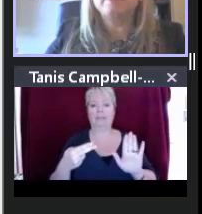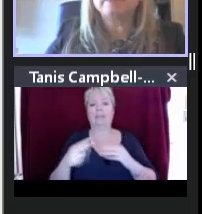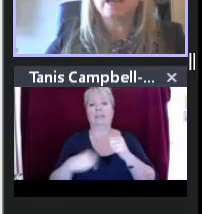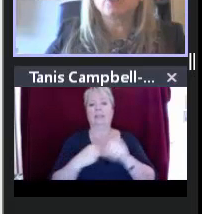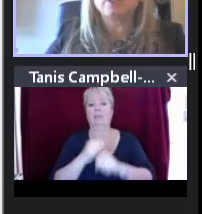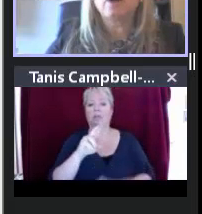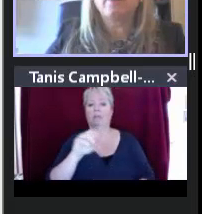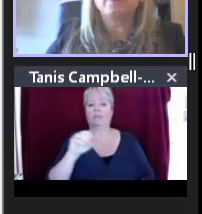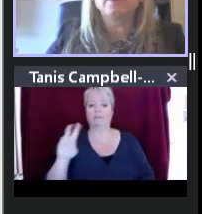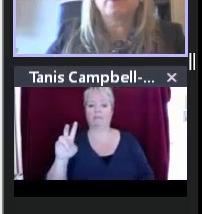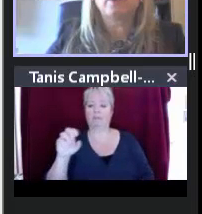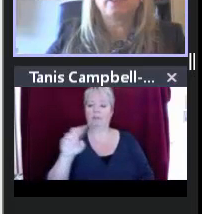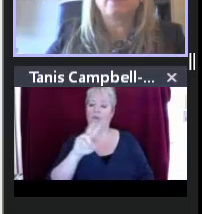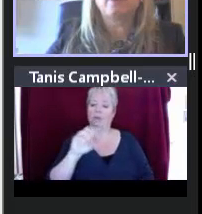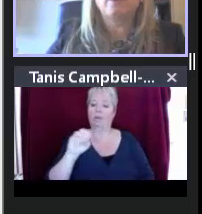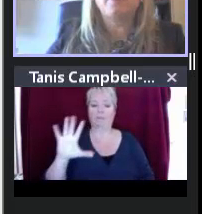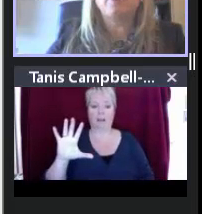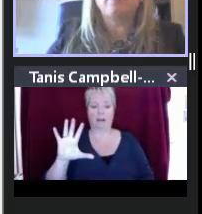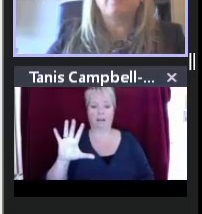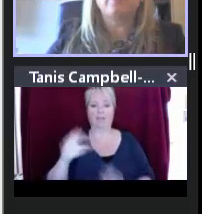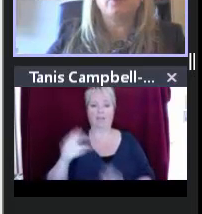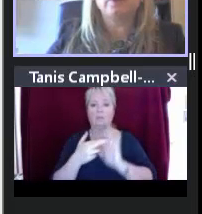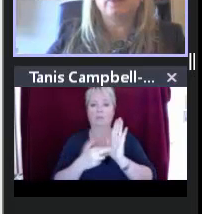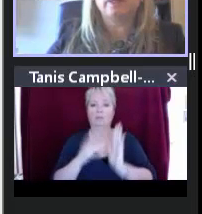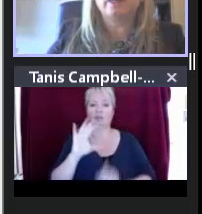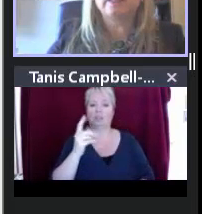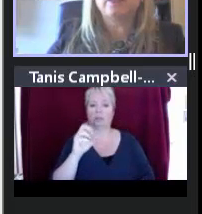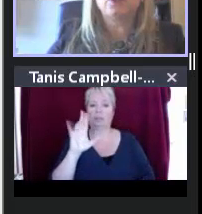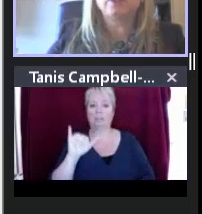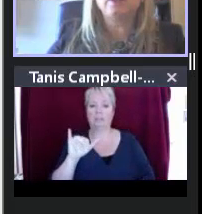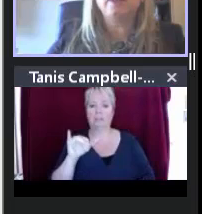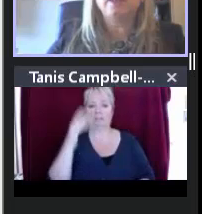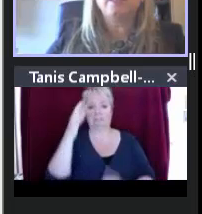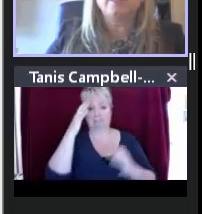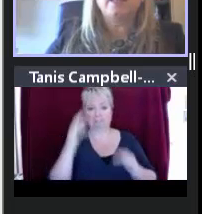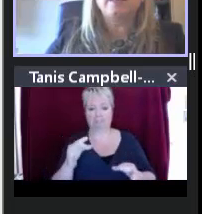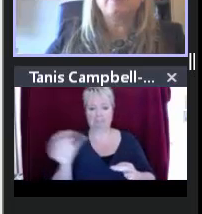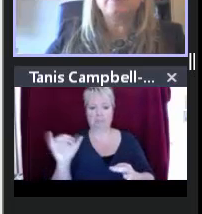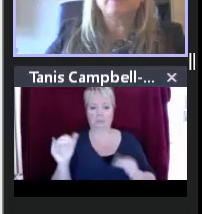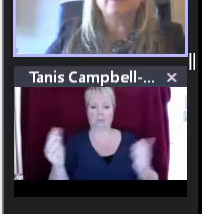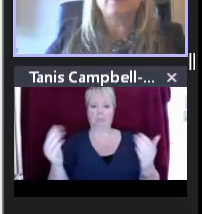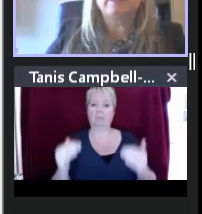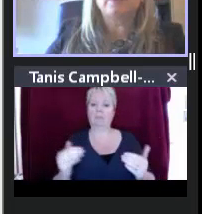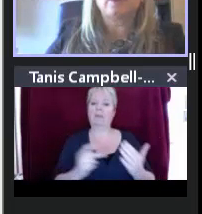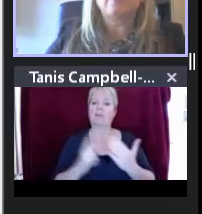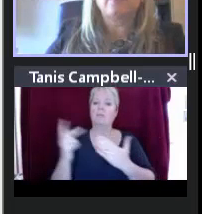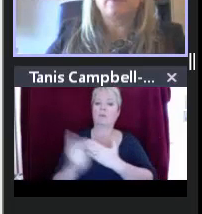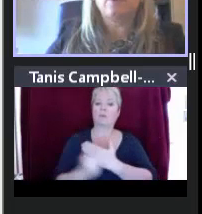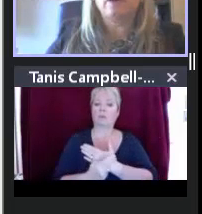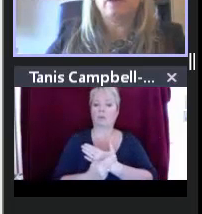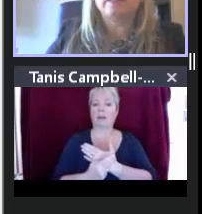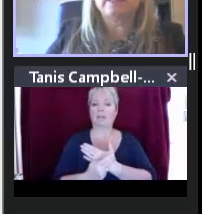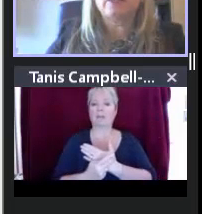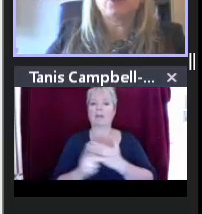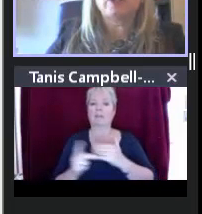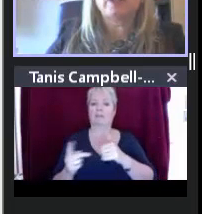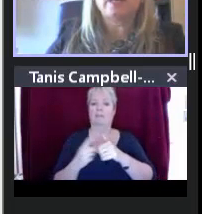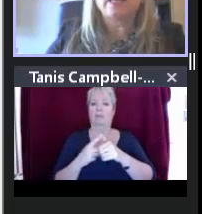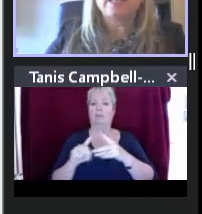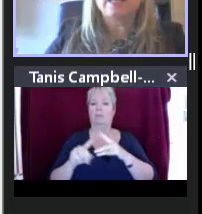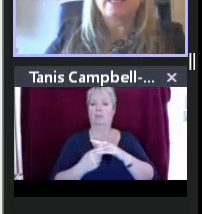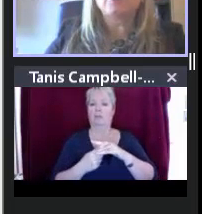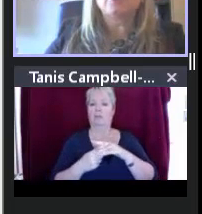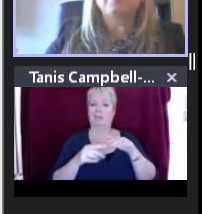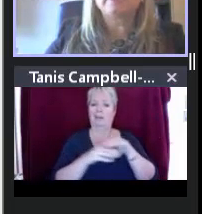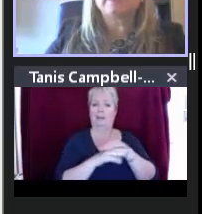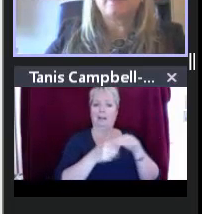Our programs actually got their start in the Community Futures organization, and that was a really great start for the